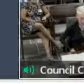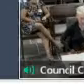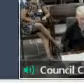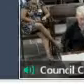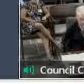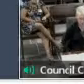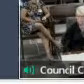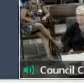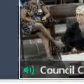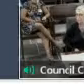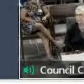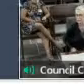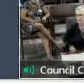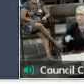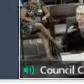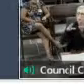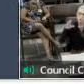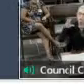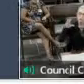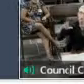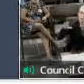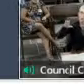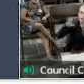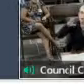once the park is complete. And